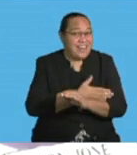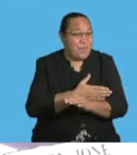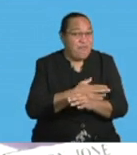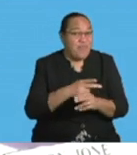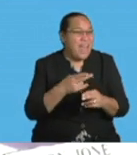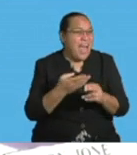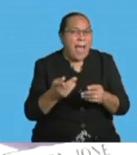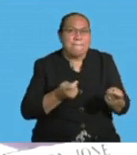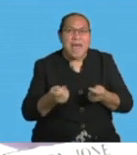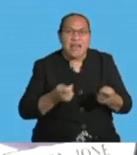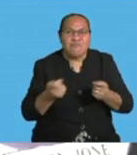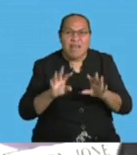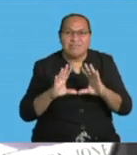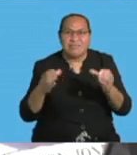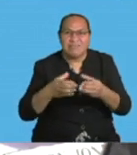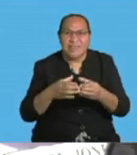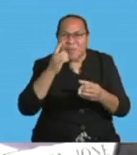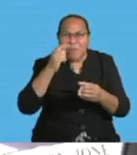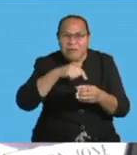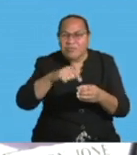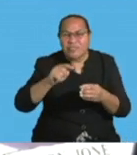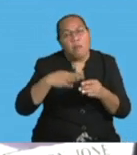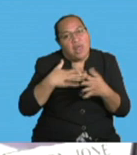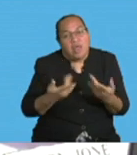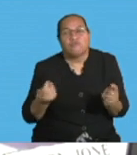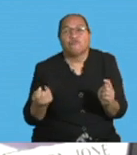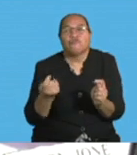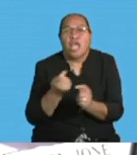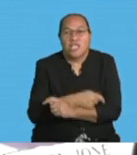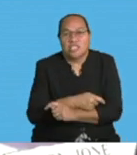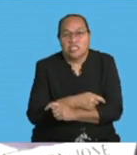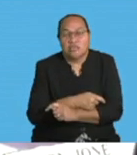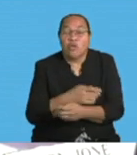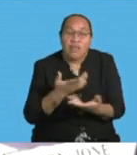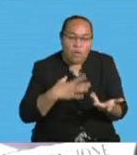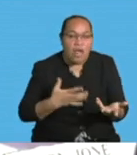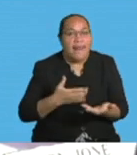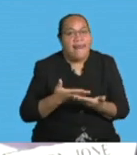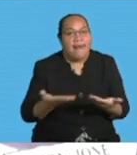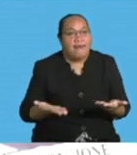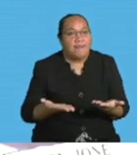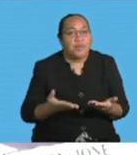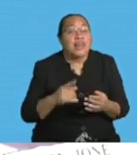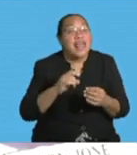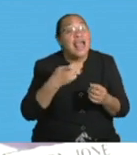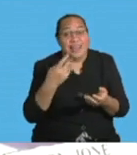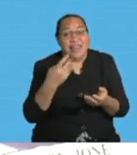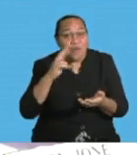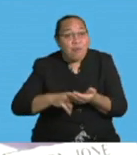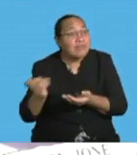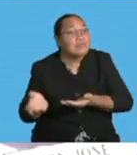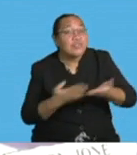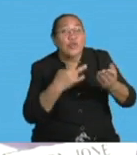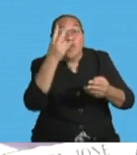change in management, in particular after 2013. So they've sent it to the former management for their